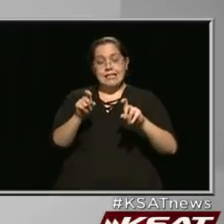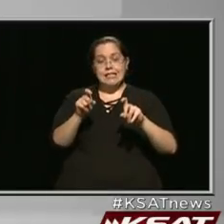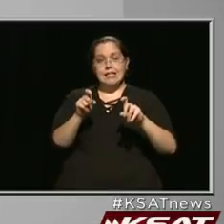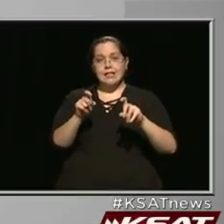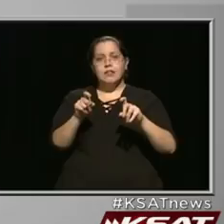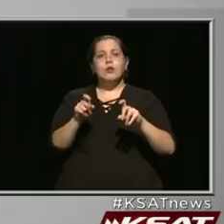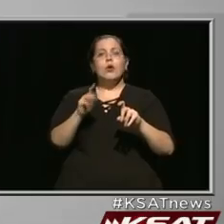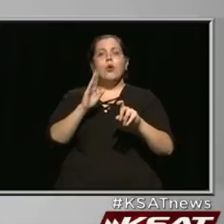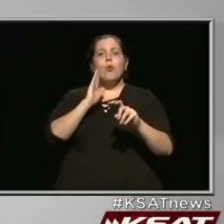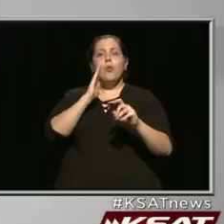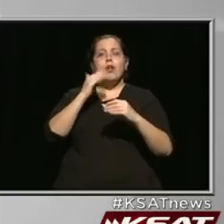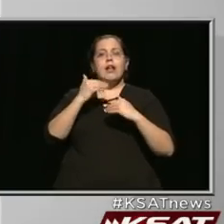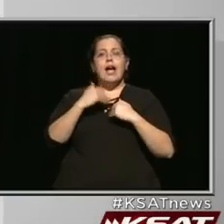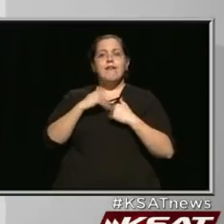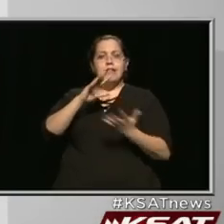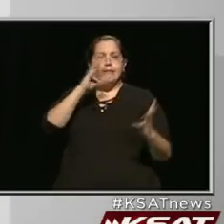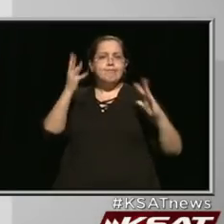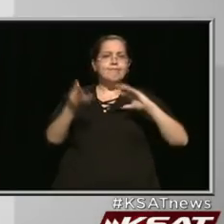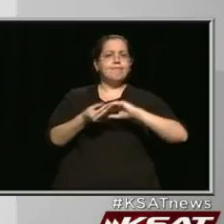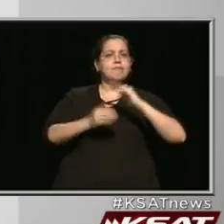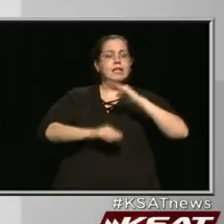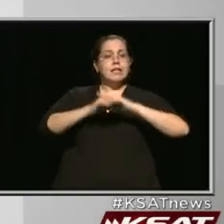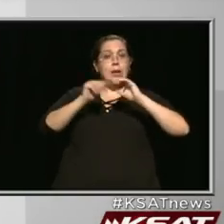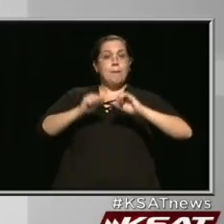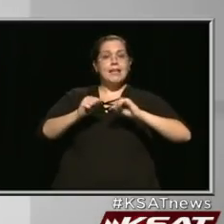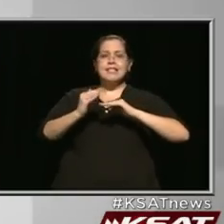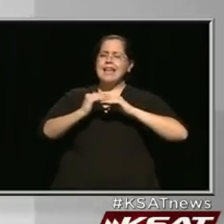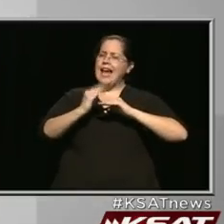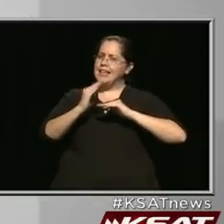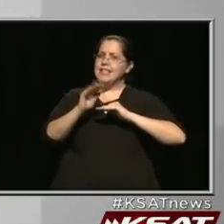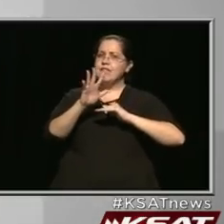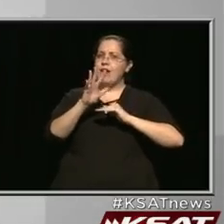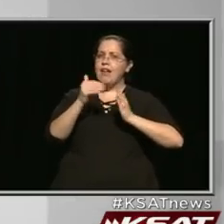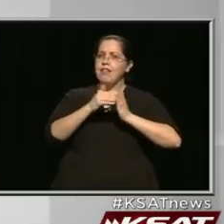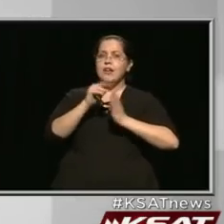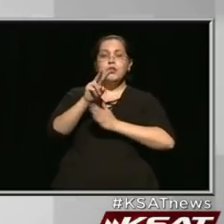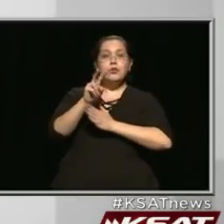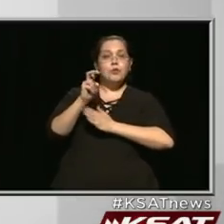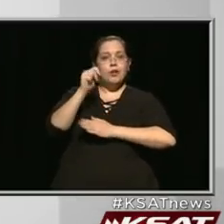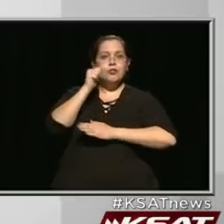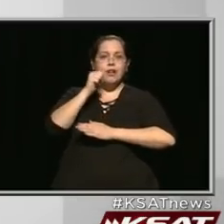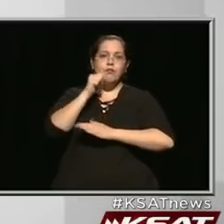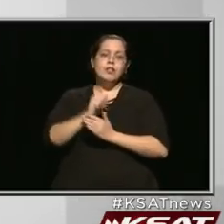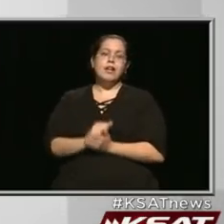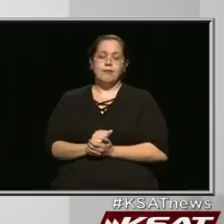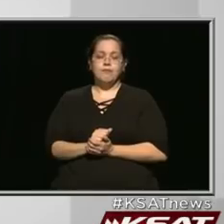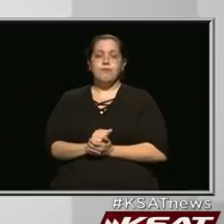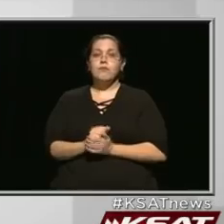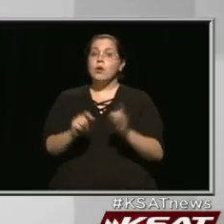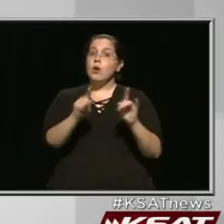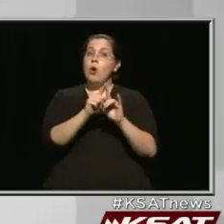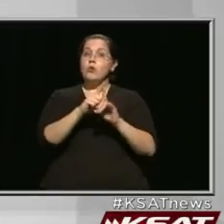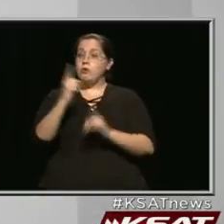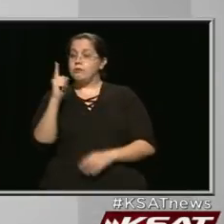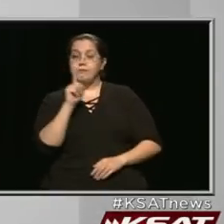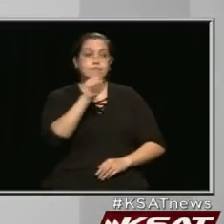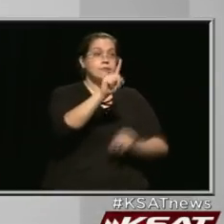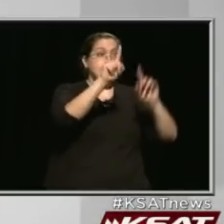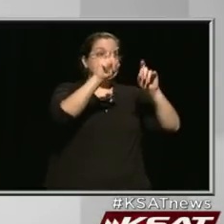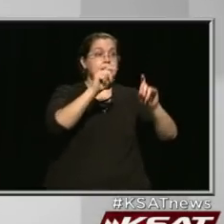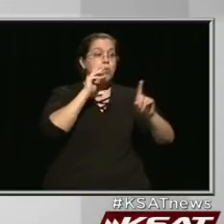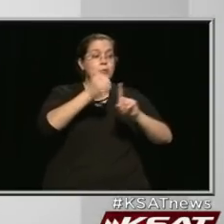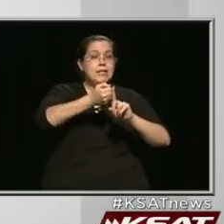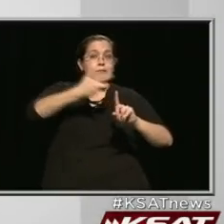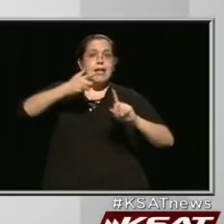County will have the collective capacity to test at least 5,200 people per day. Additionally, walk-up testing will be expanded